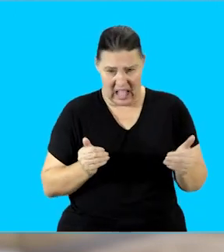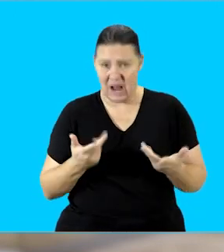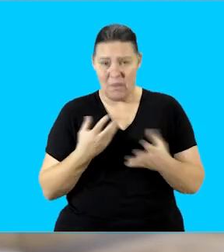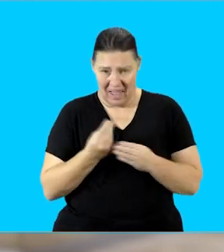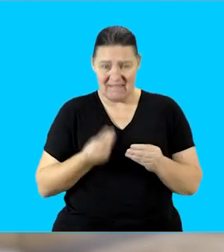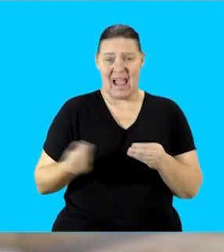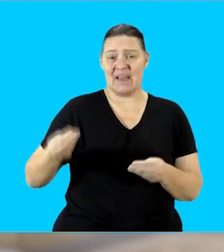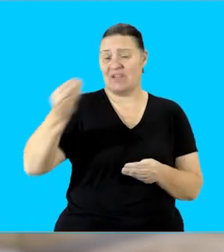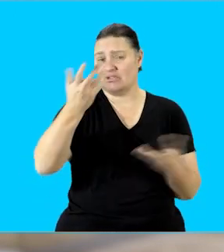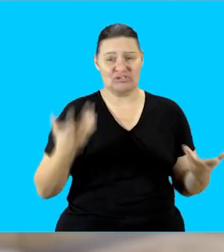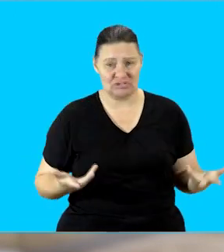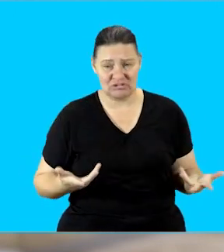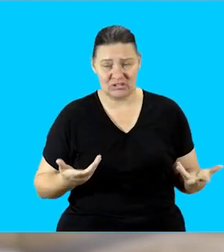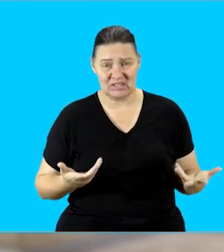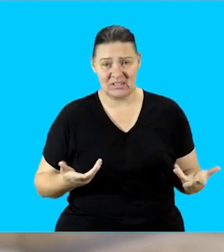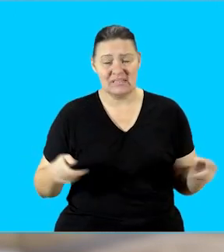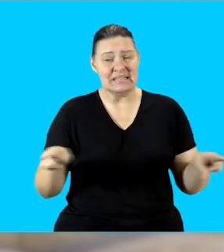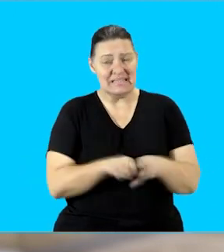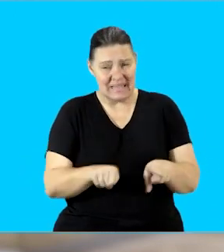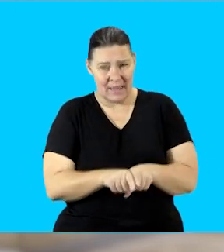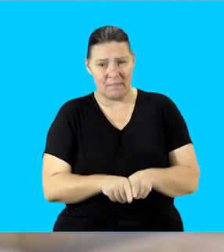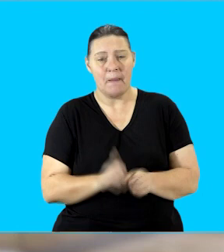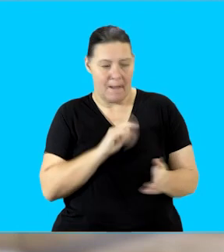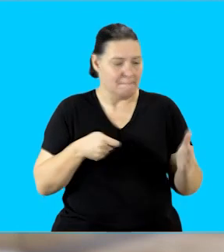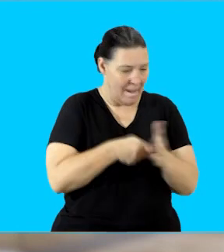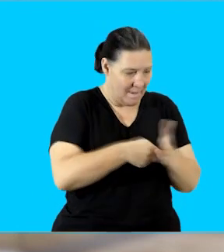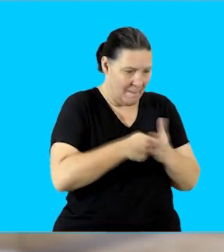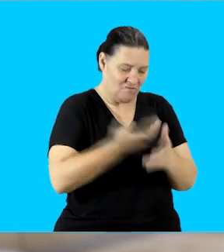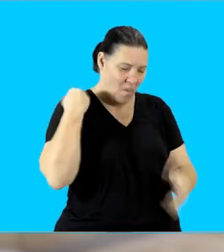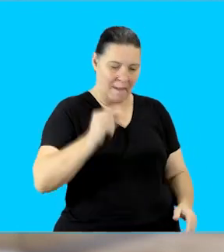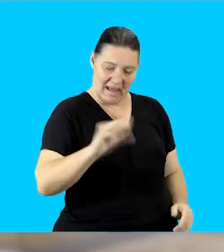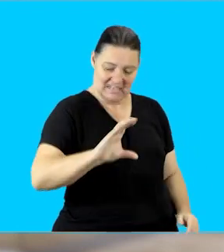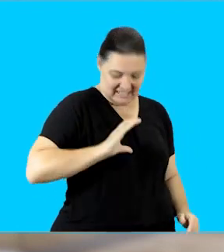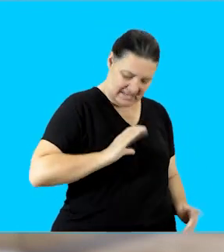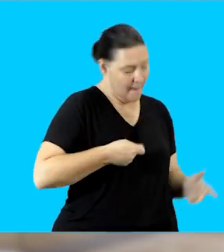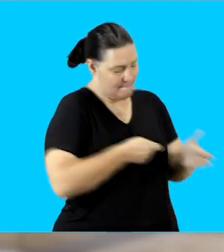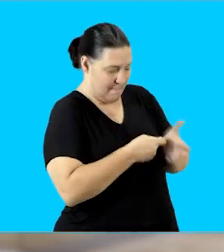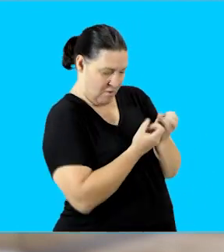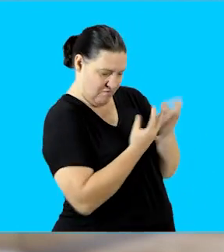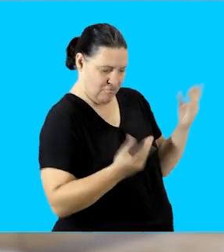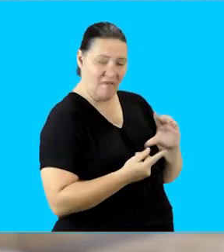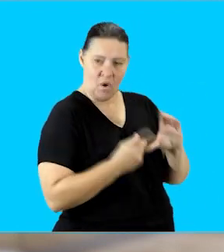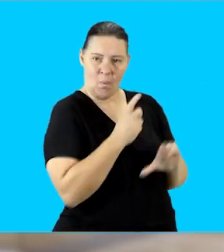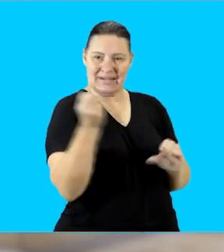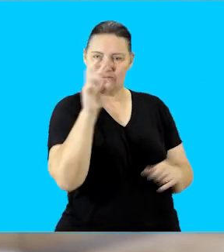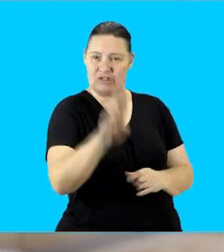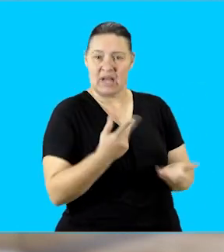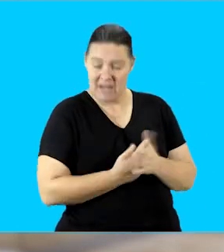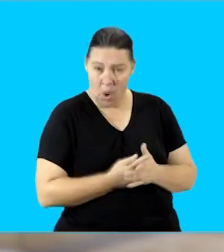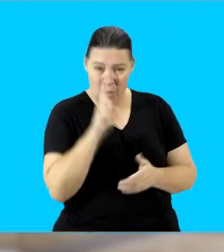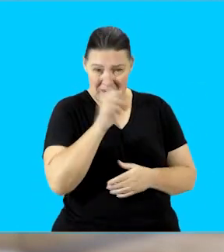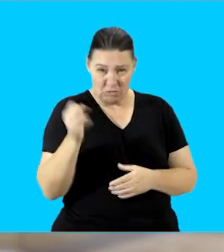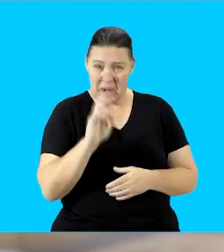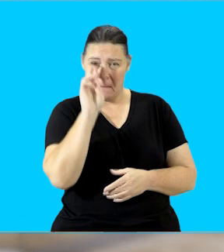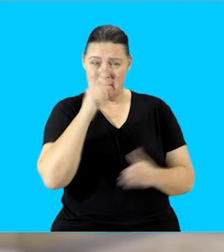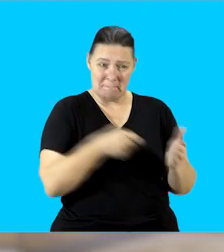inflation. Obviously, the same way that consumers used to buy before the high inflation that we had, it's no longer the same. Now people decide to